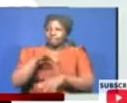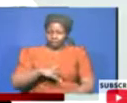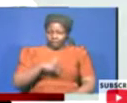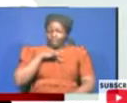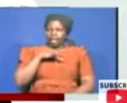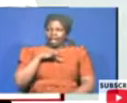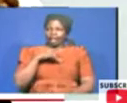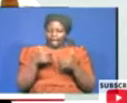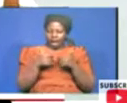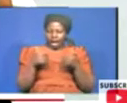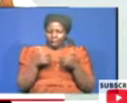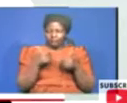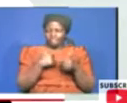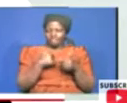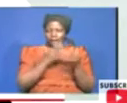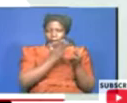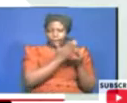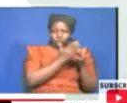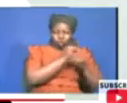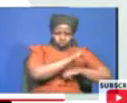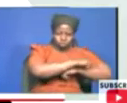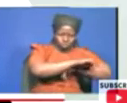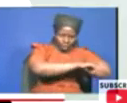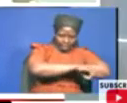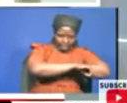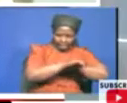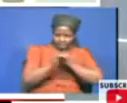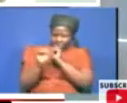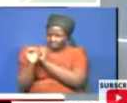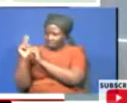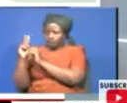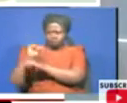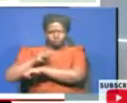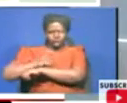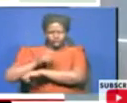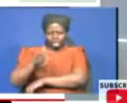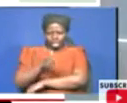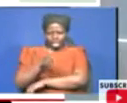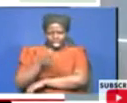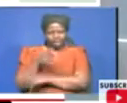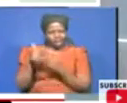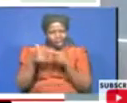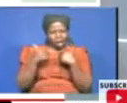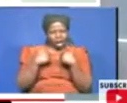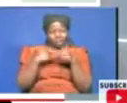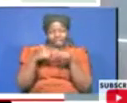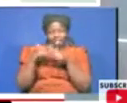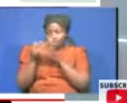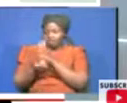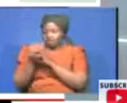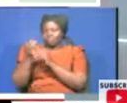is a gap between a nursery school and a secondary school. So we started a primary school before